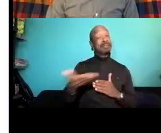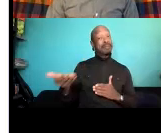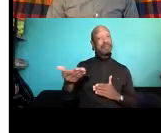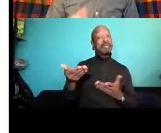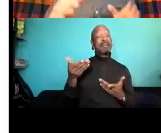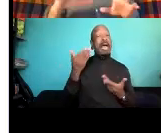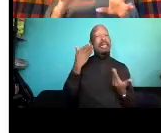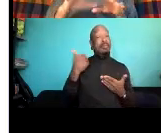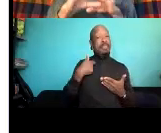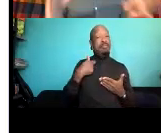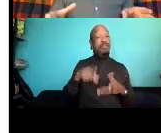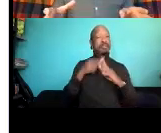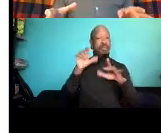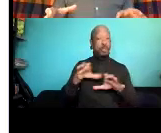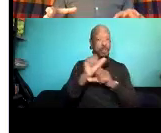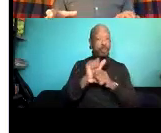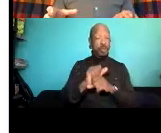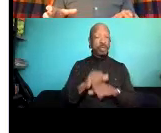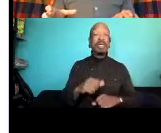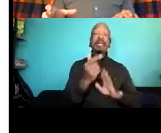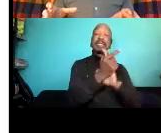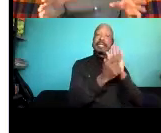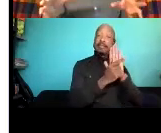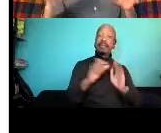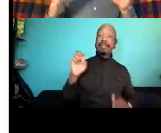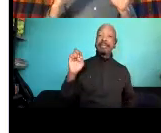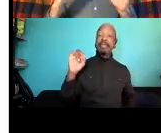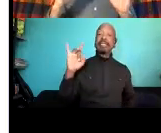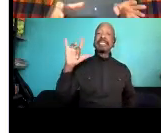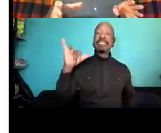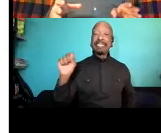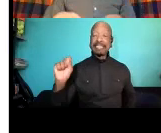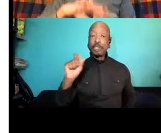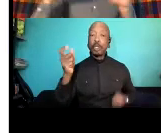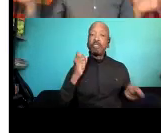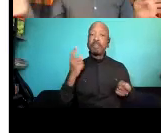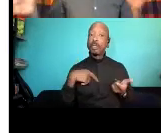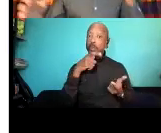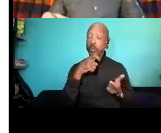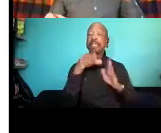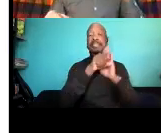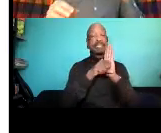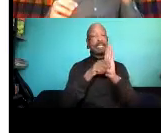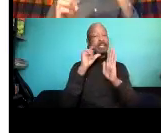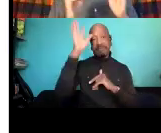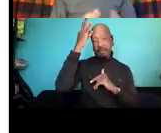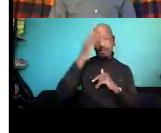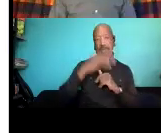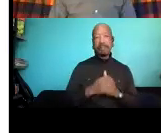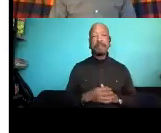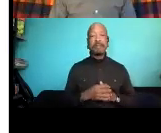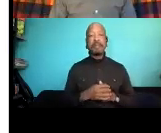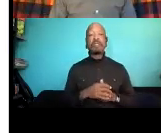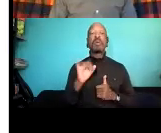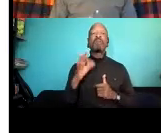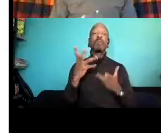doing this work, is that legal entities are governed by the state and not the federal government. So if you want to start